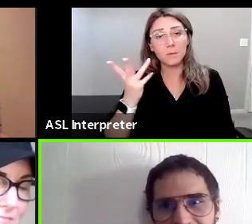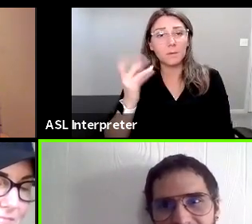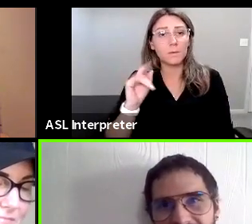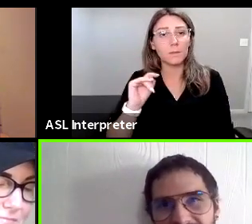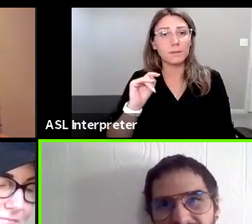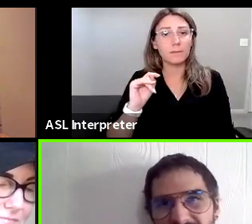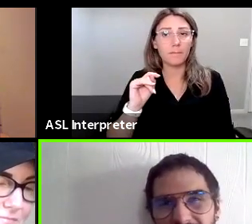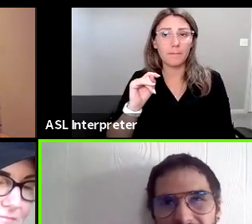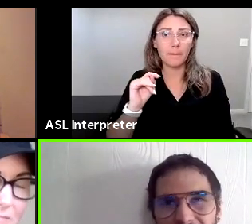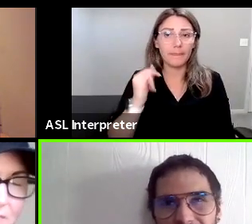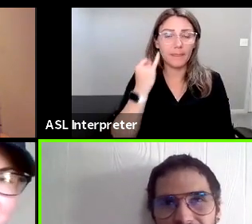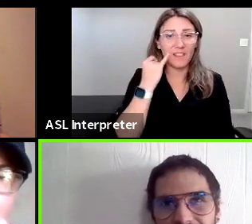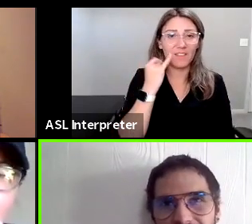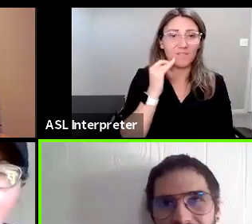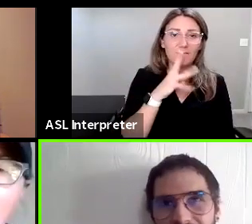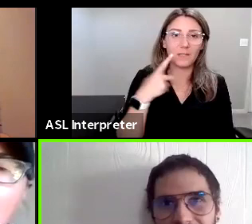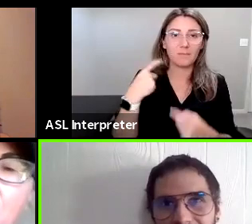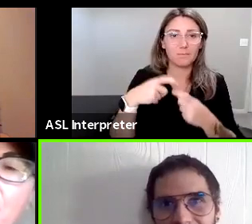I'm speaking Spanish.